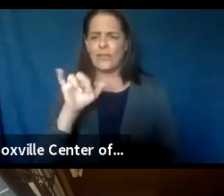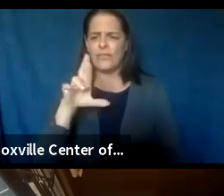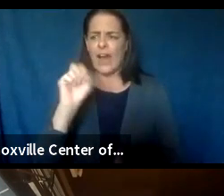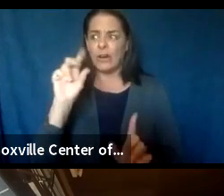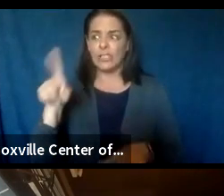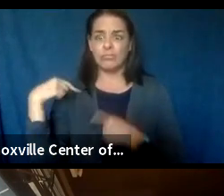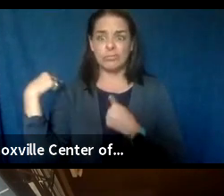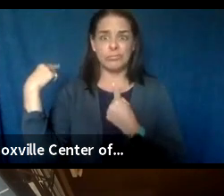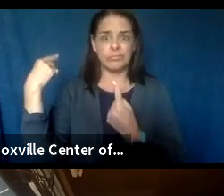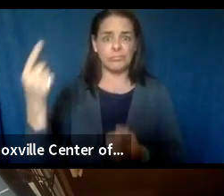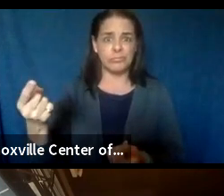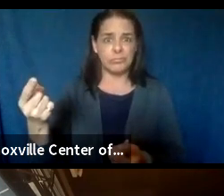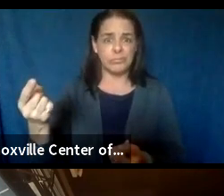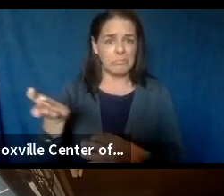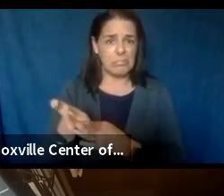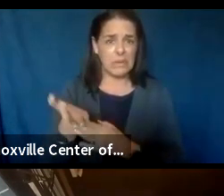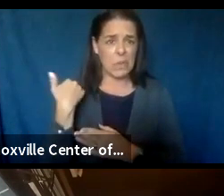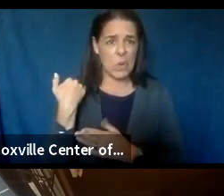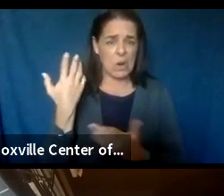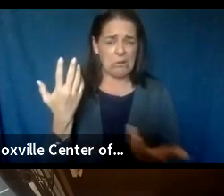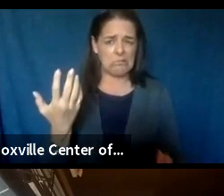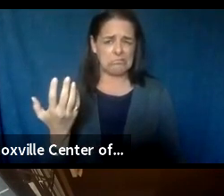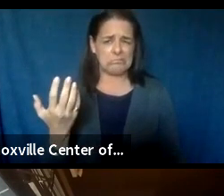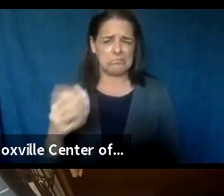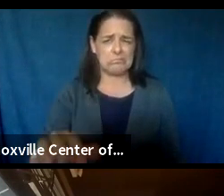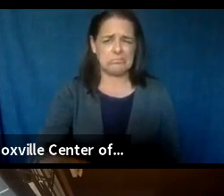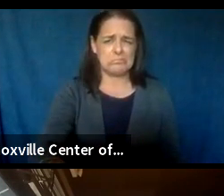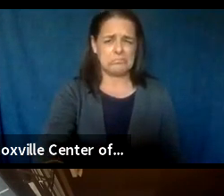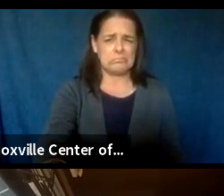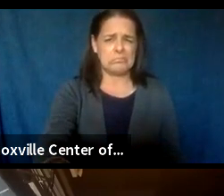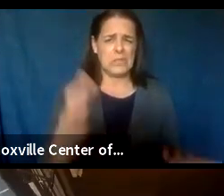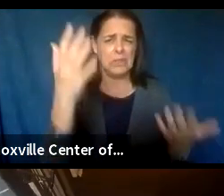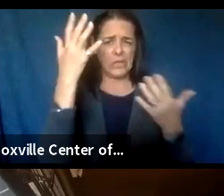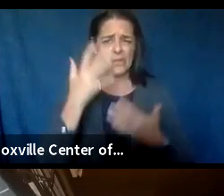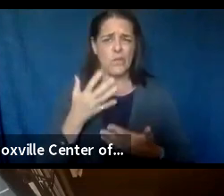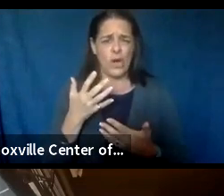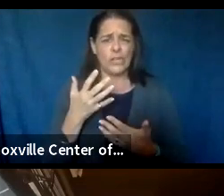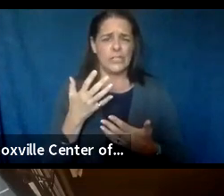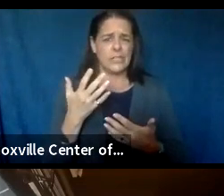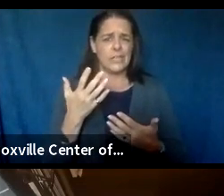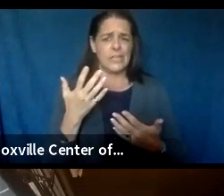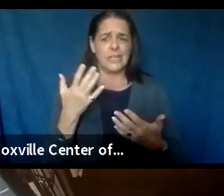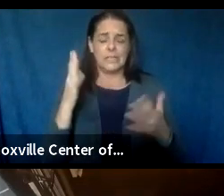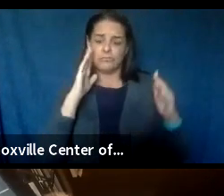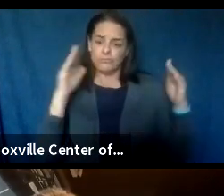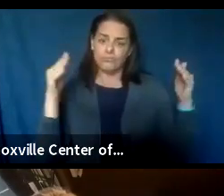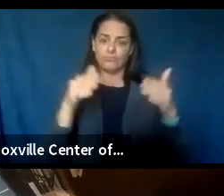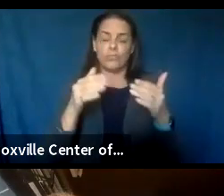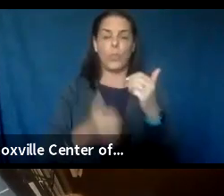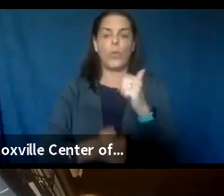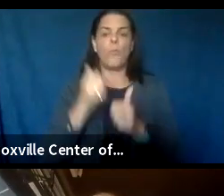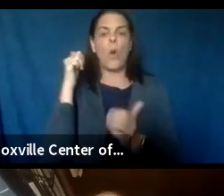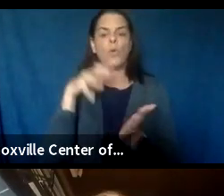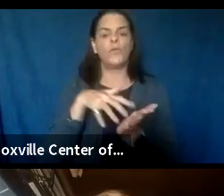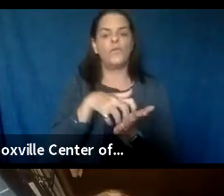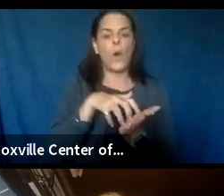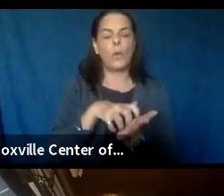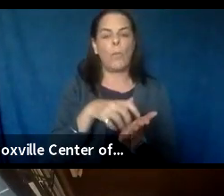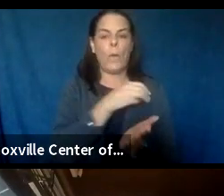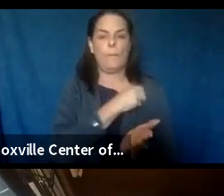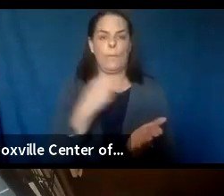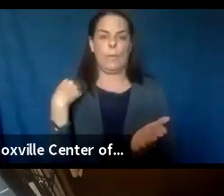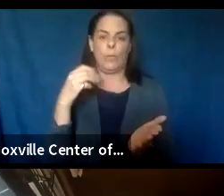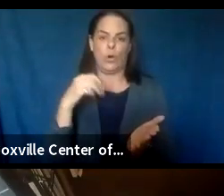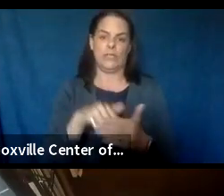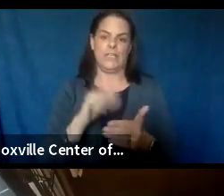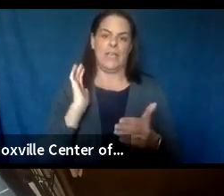always been in the past that unfortunately target the most vulnerable members of our